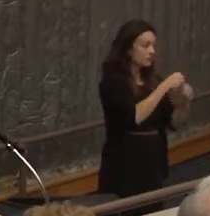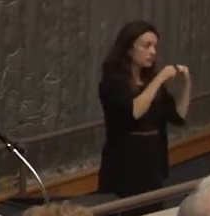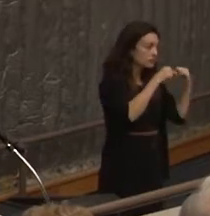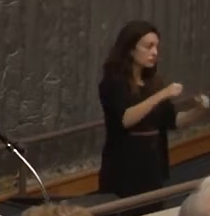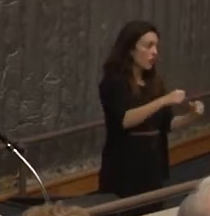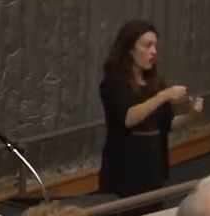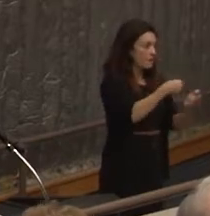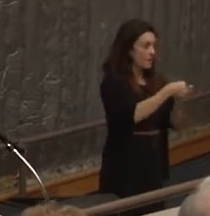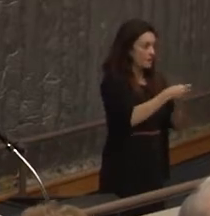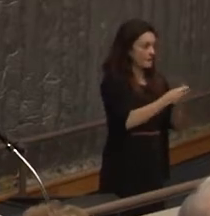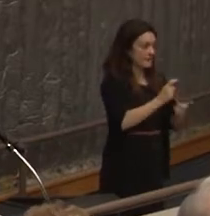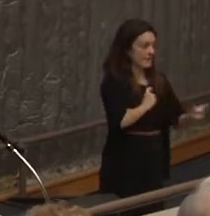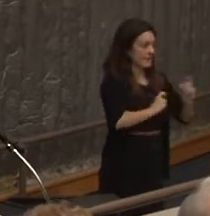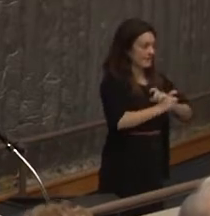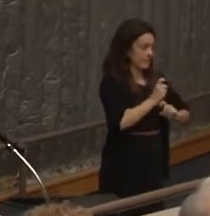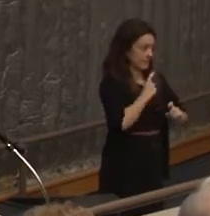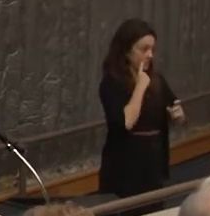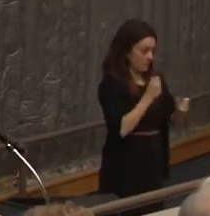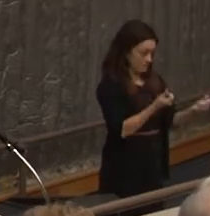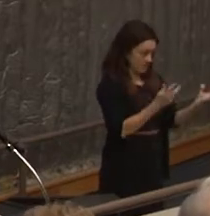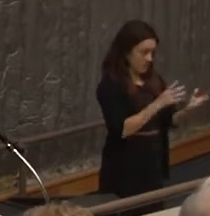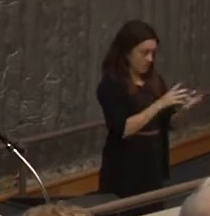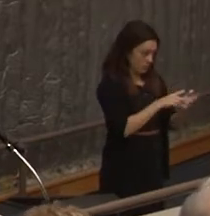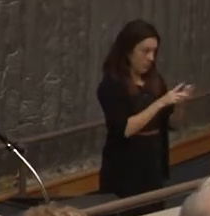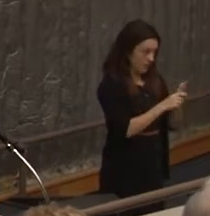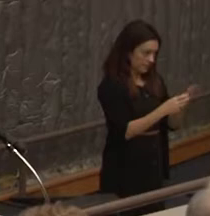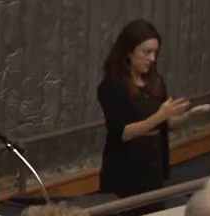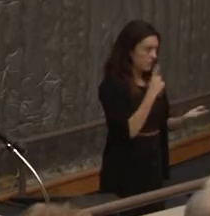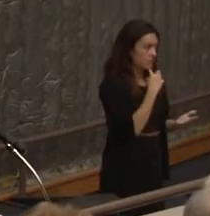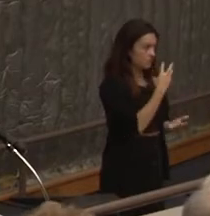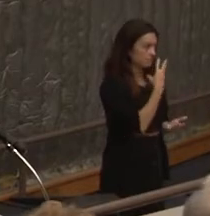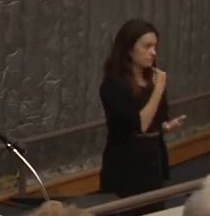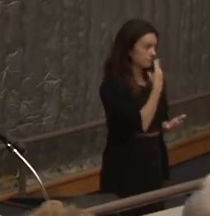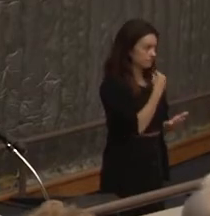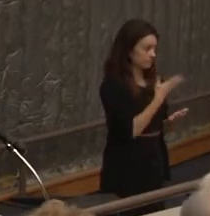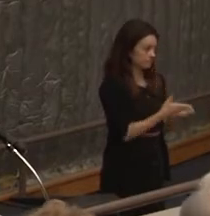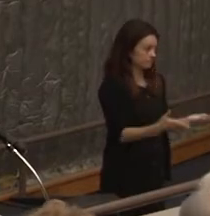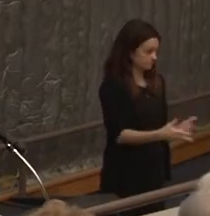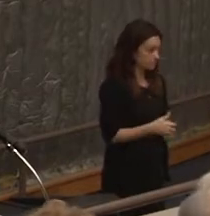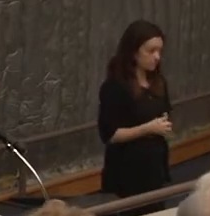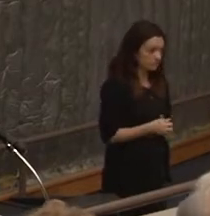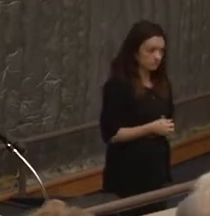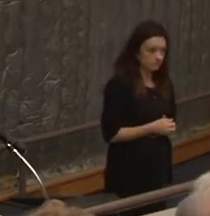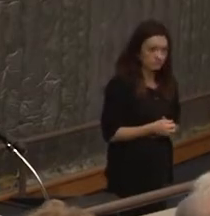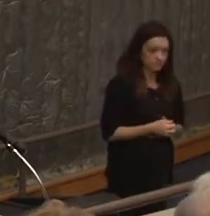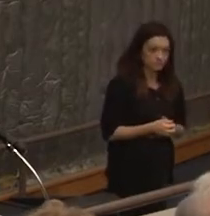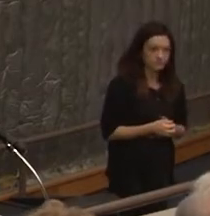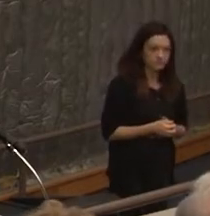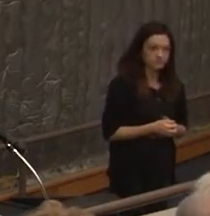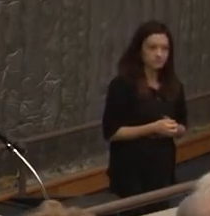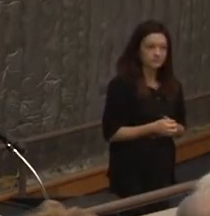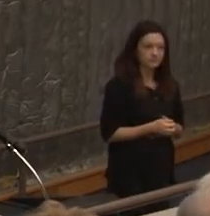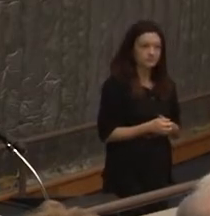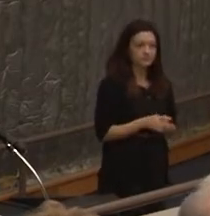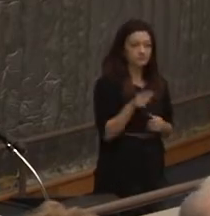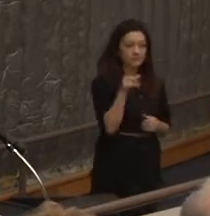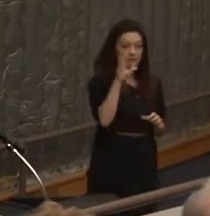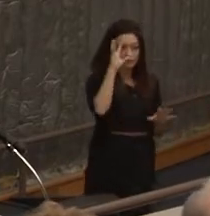as far as funding a lot of our program. And our president, Marty Littman, over here on the